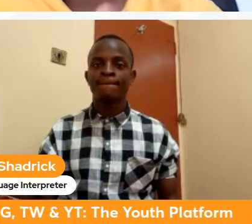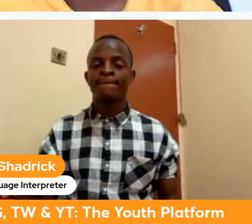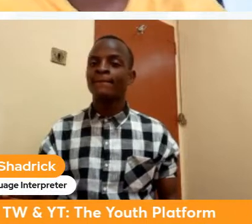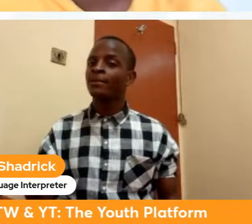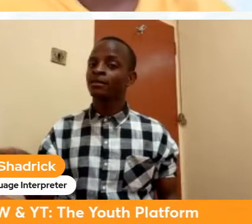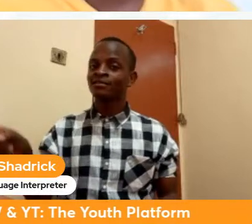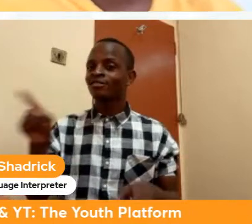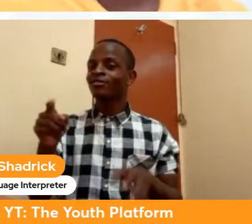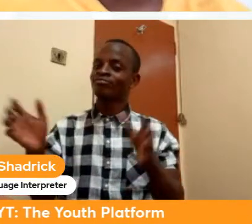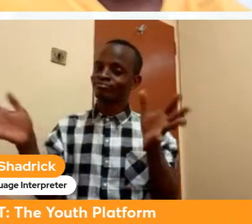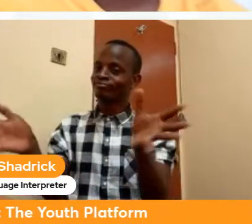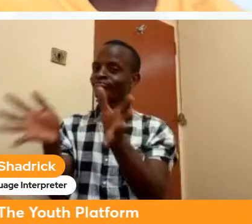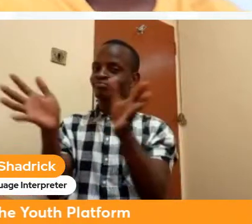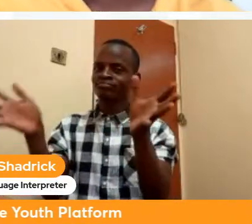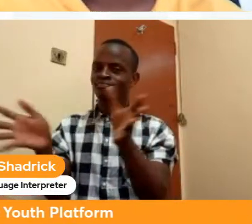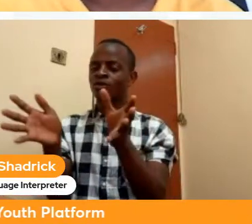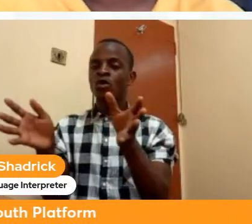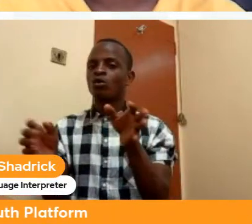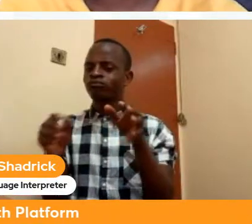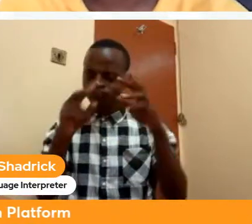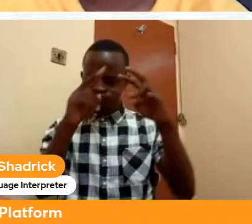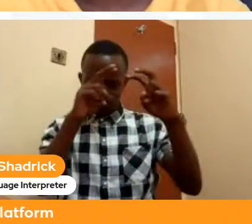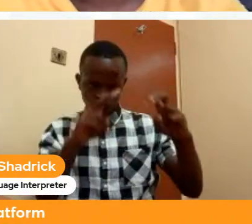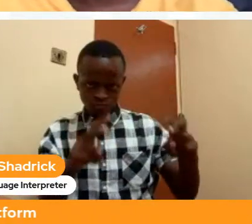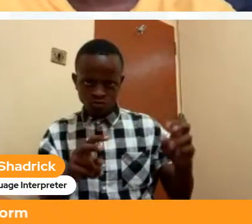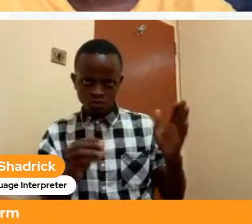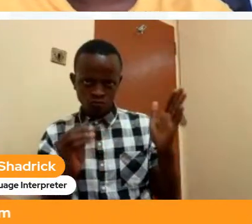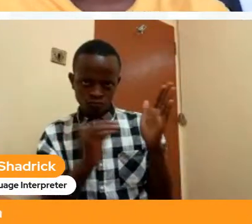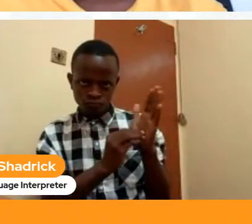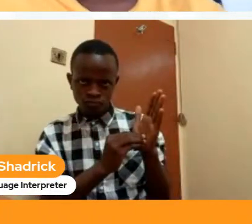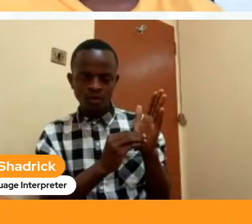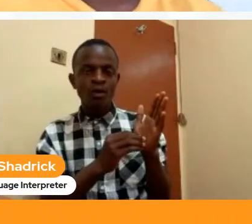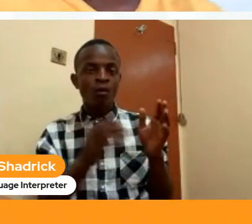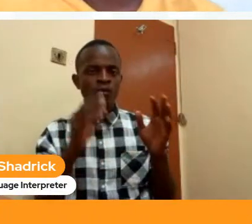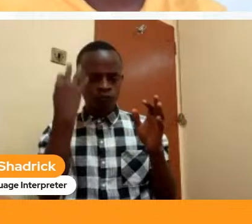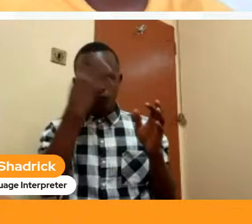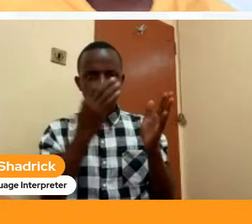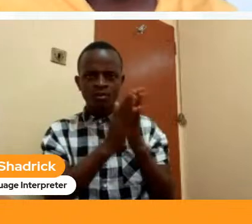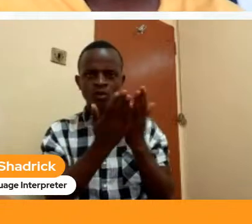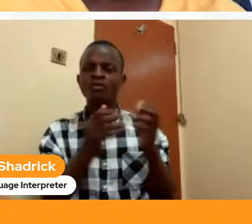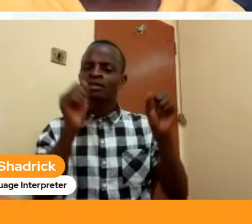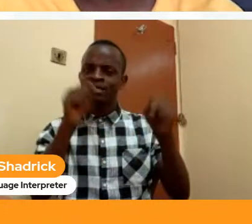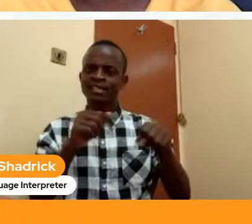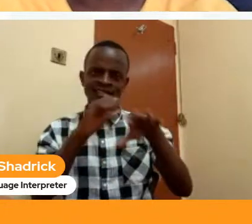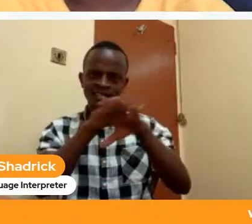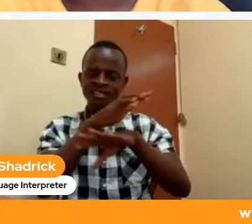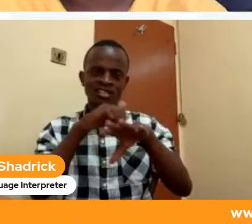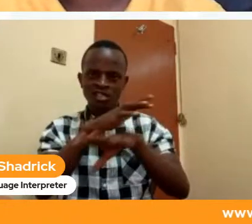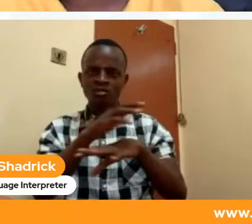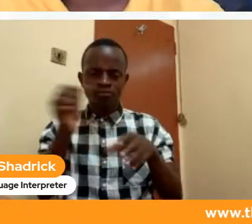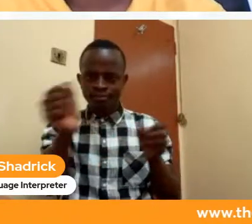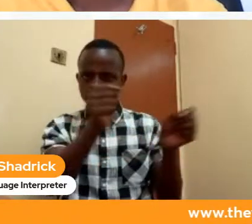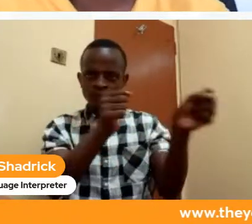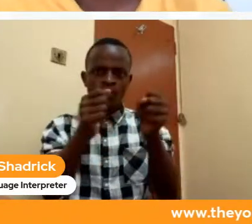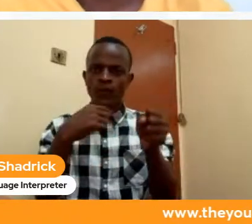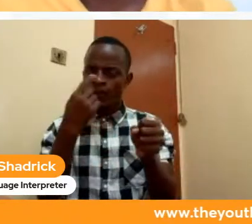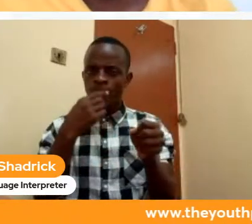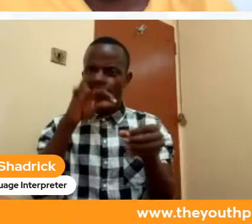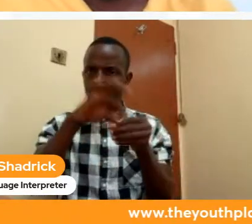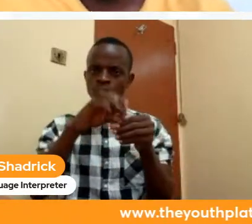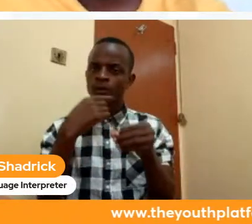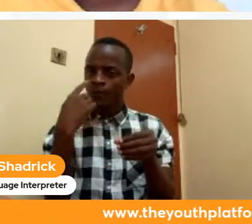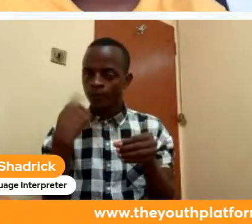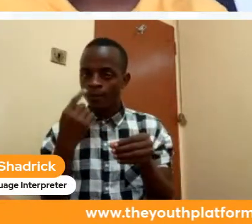to look for the link on I'm sure it was posted on the Facebook page, so that you can send through your nominations for who is your adolescent